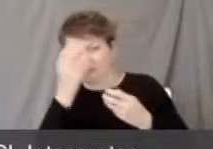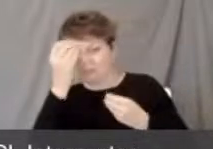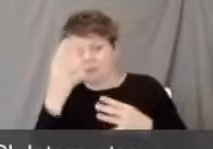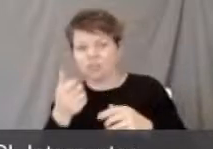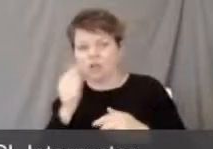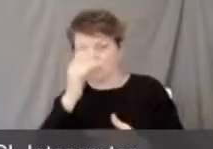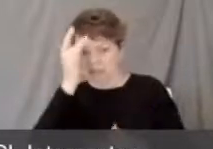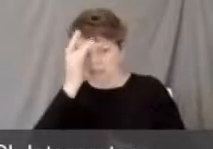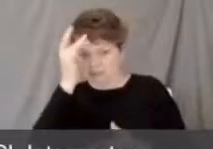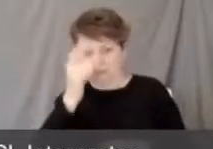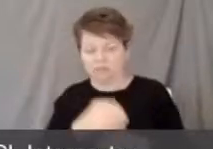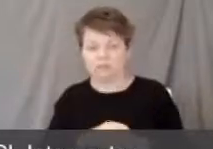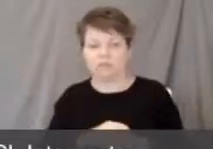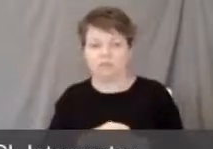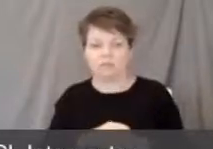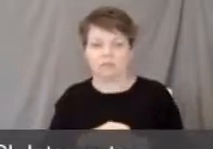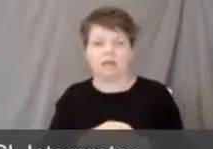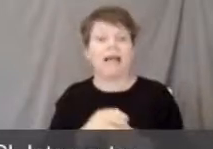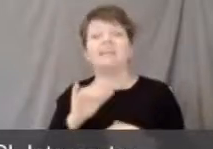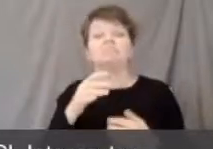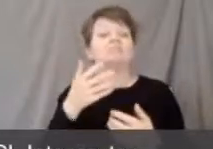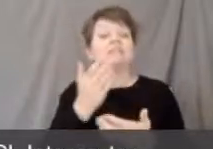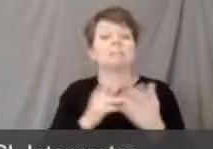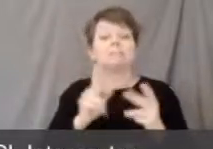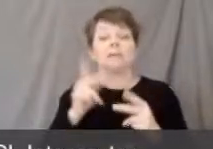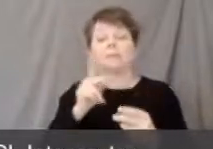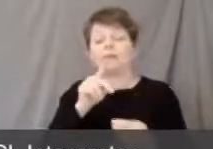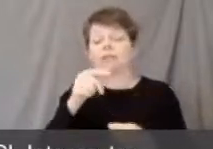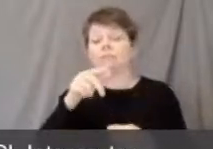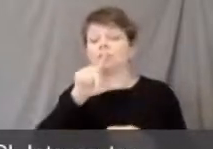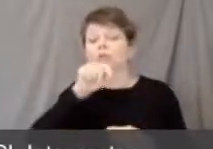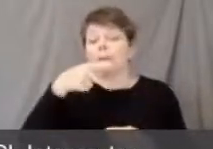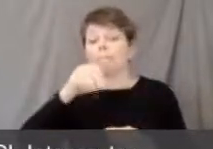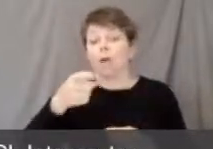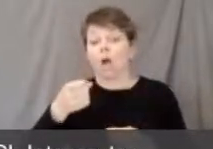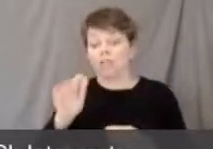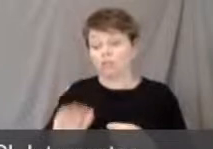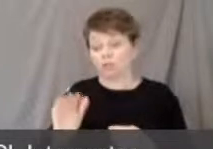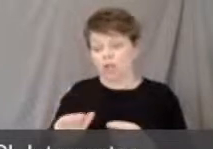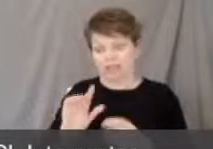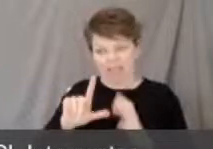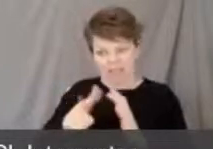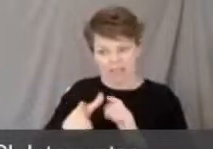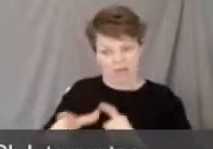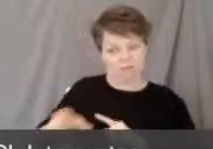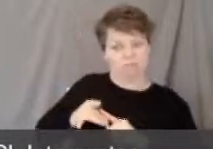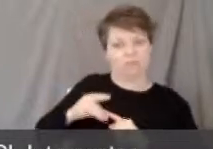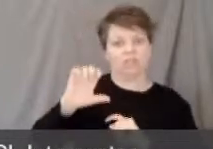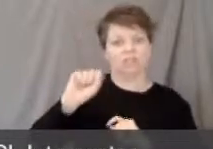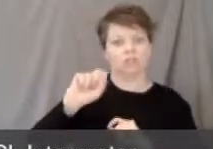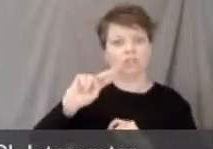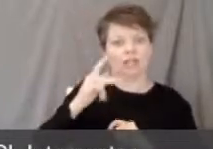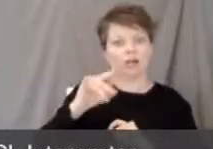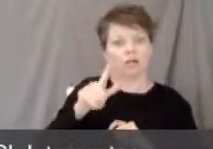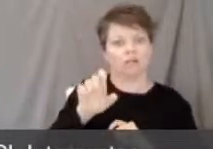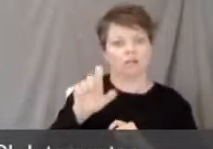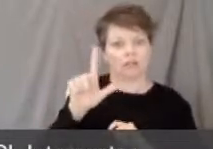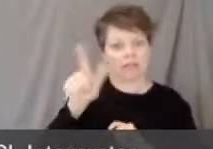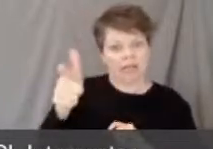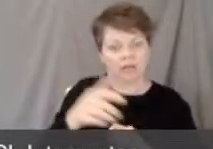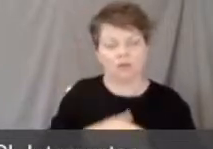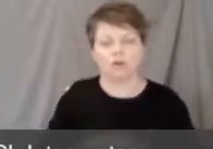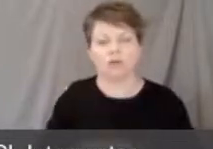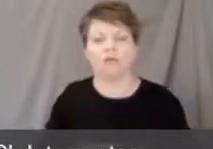are getting chickenpox as a child and then developing shingles, typically in midlife, having heart issues from rheumatic